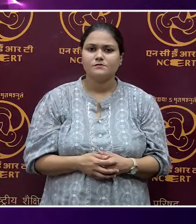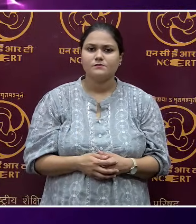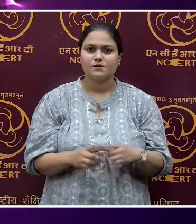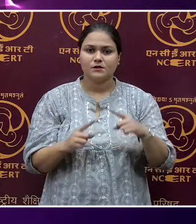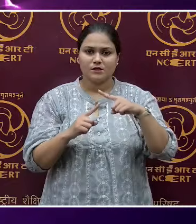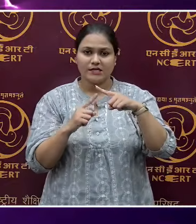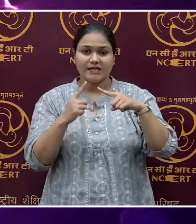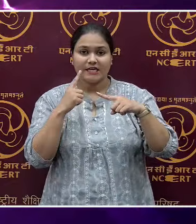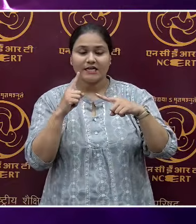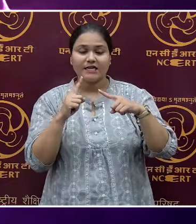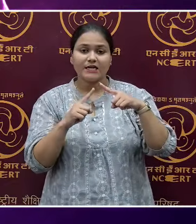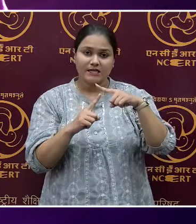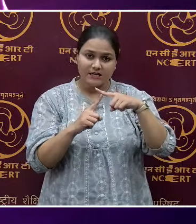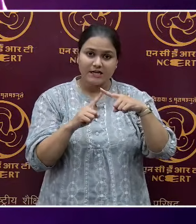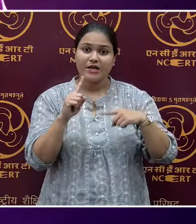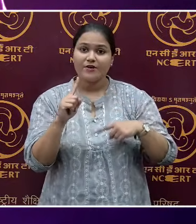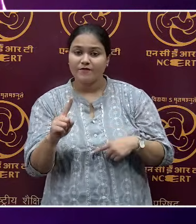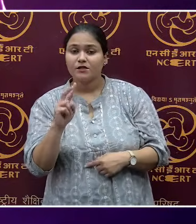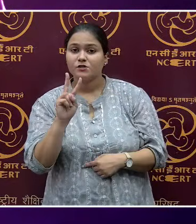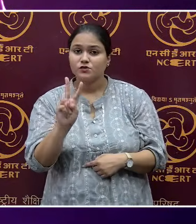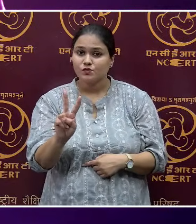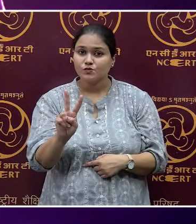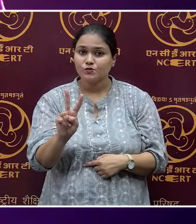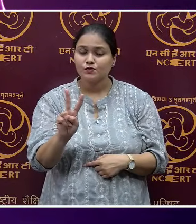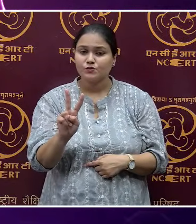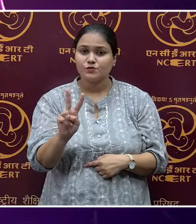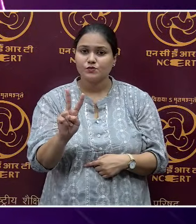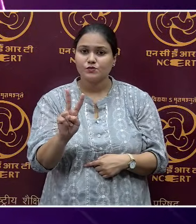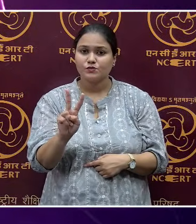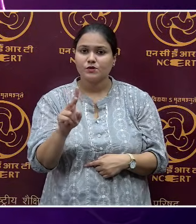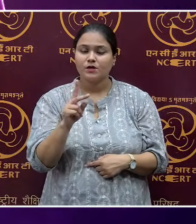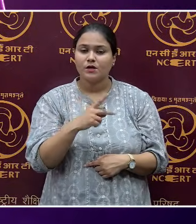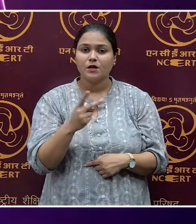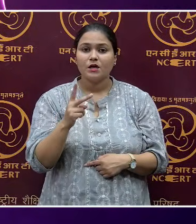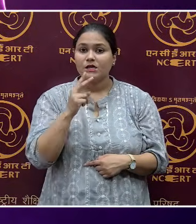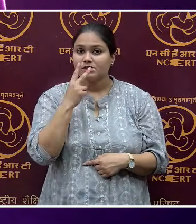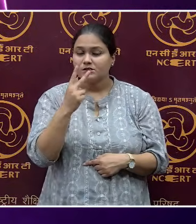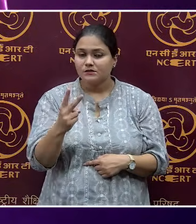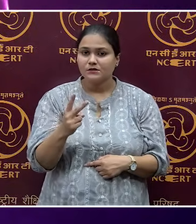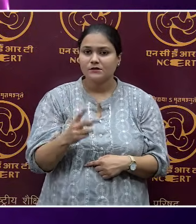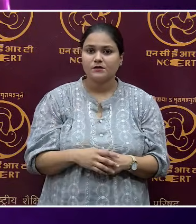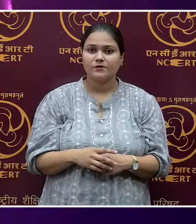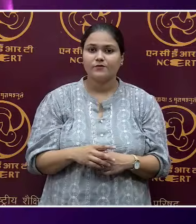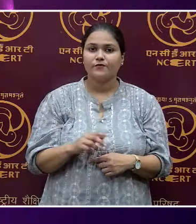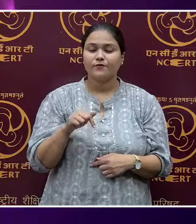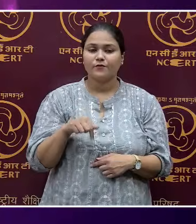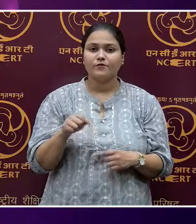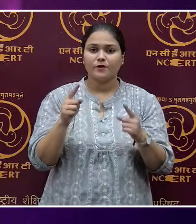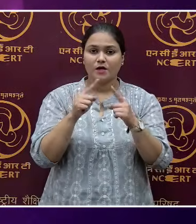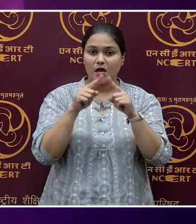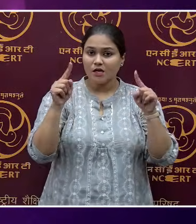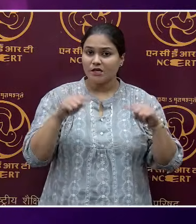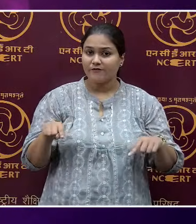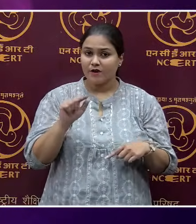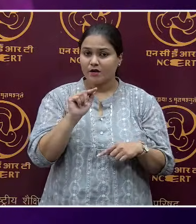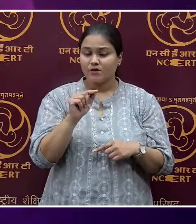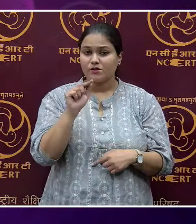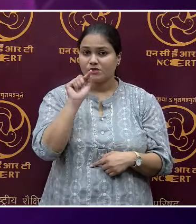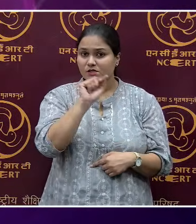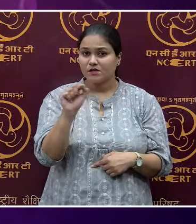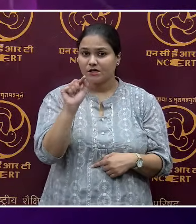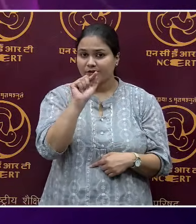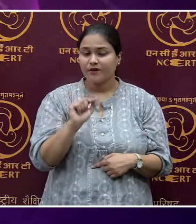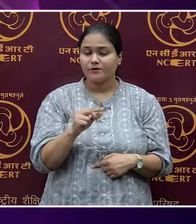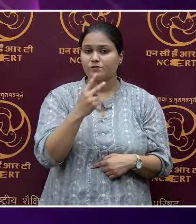T1 is 2. Like in temporary, 2 is assigned, because you can see we are dividing the number by